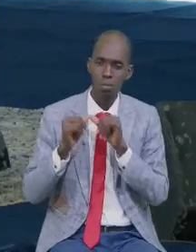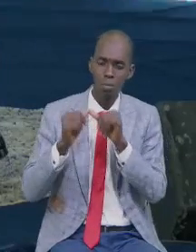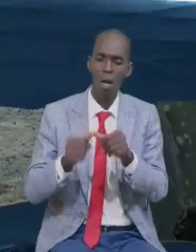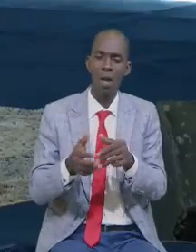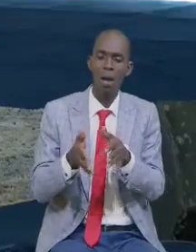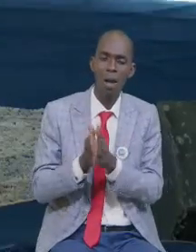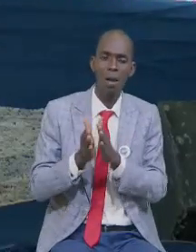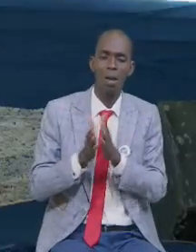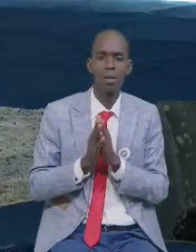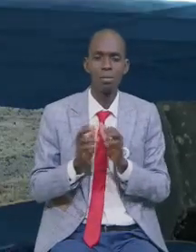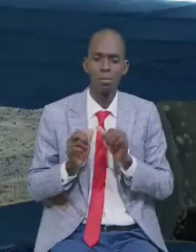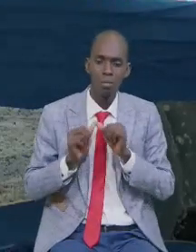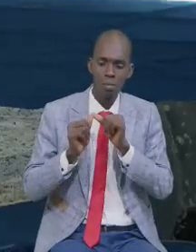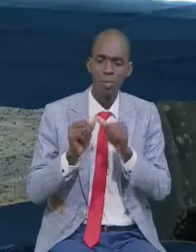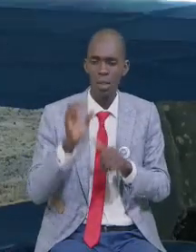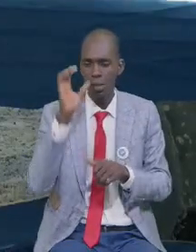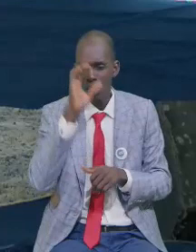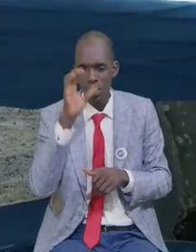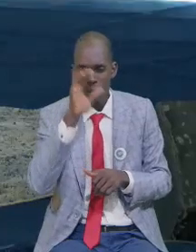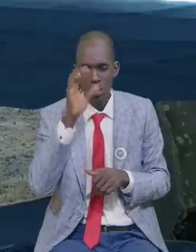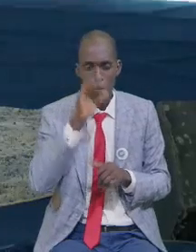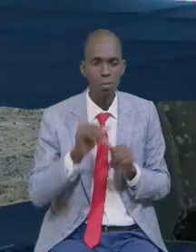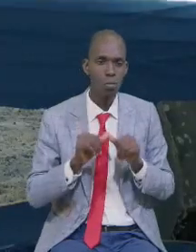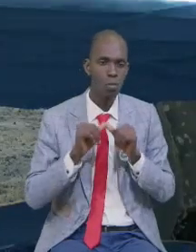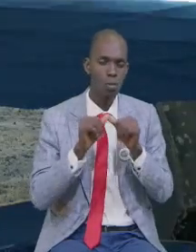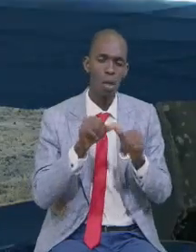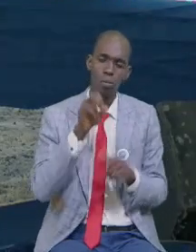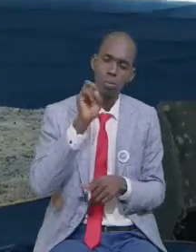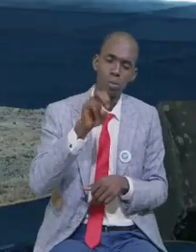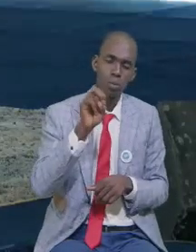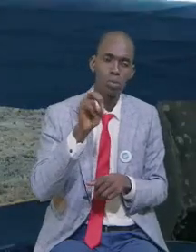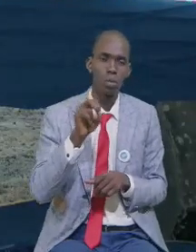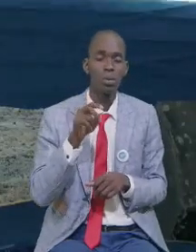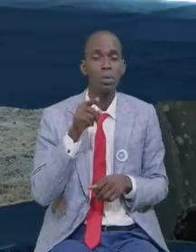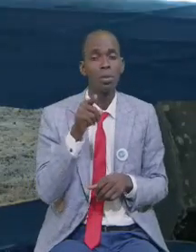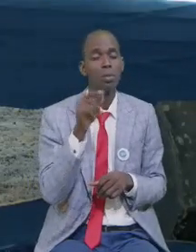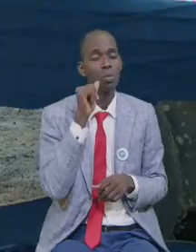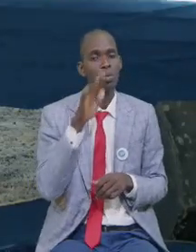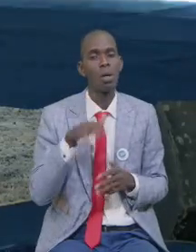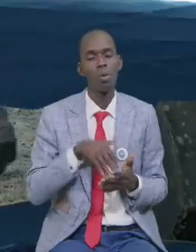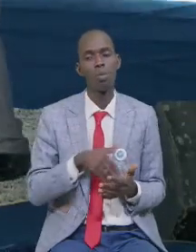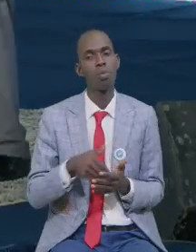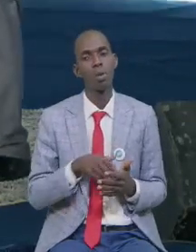seeking, continual knocking, she weary me. In